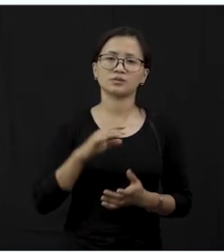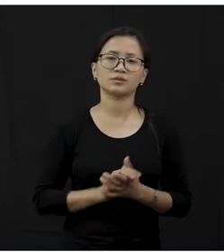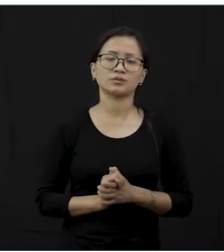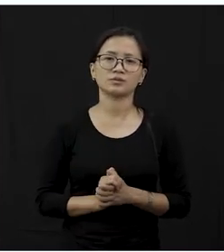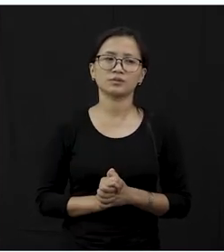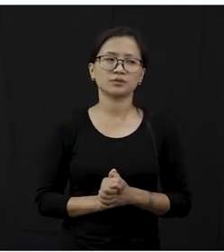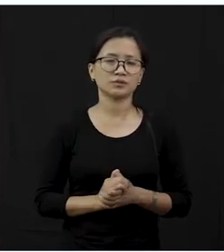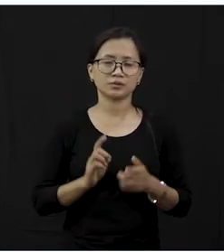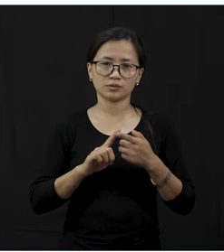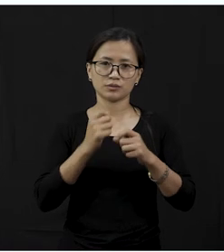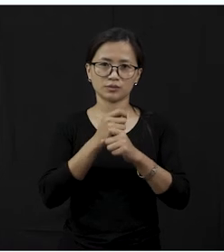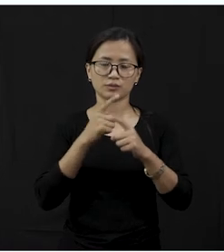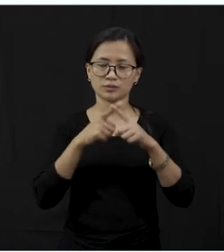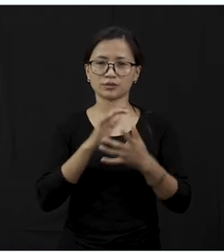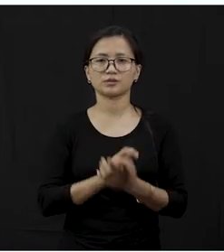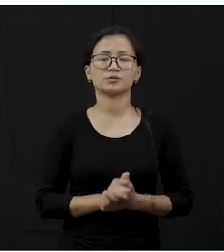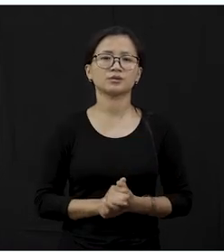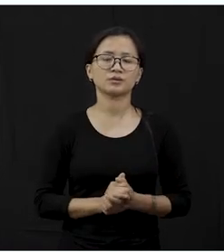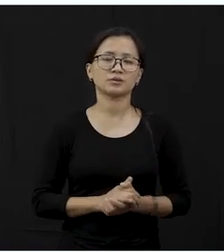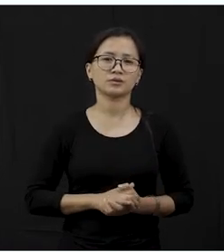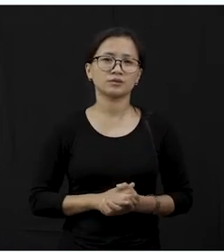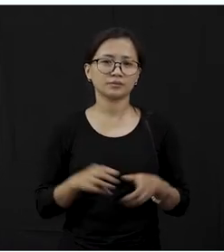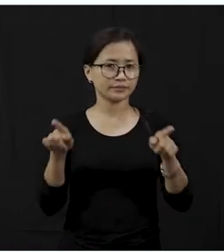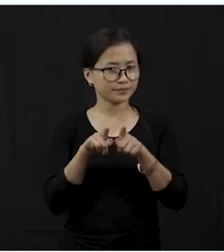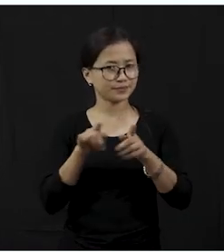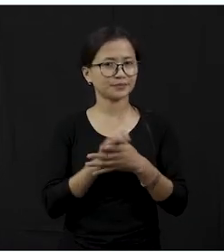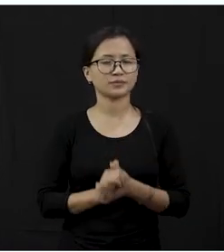do one exercise relating to abacus.